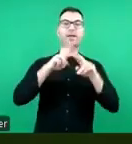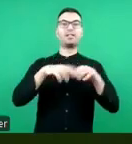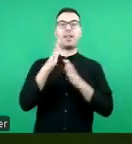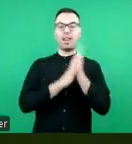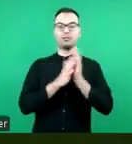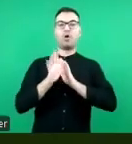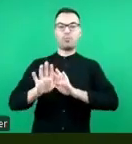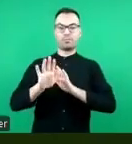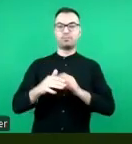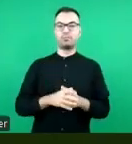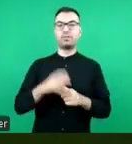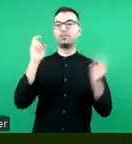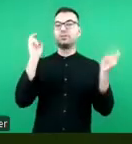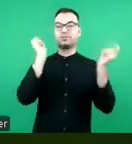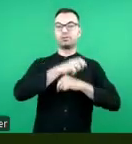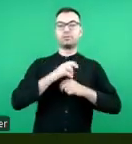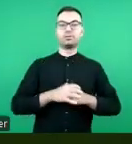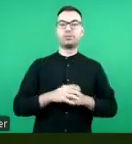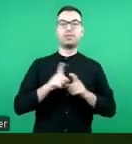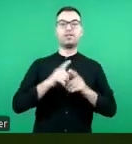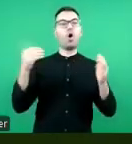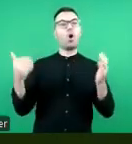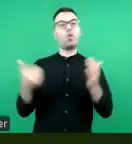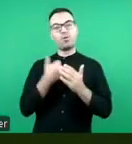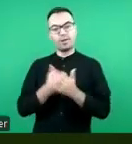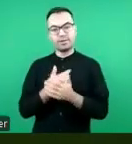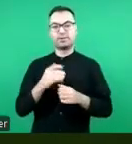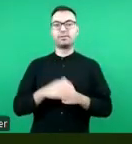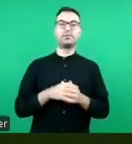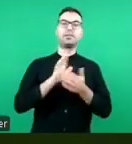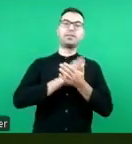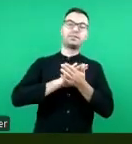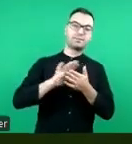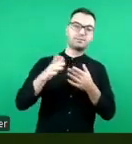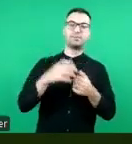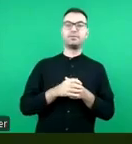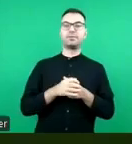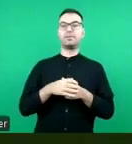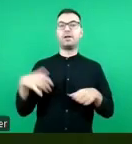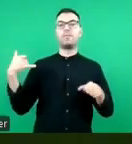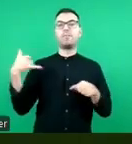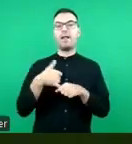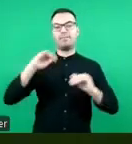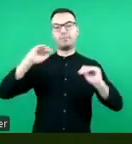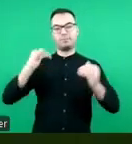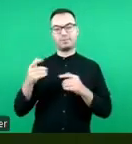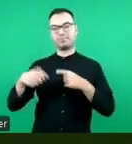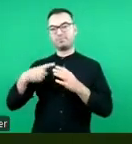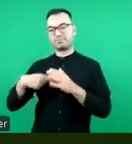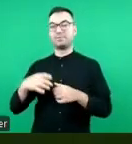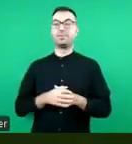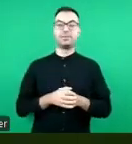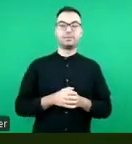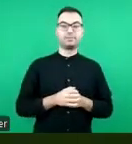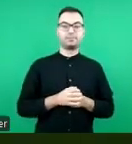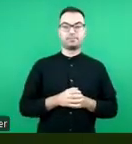But interesting, it's also like restoration, aesthetics, fuel reduction. So there is still somewhat